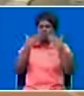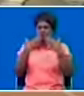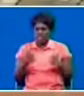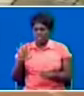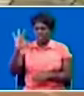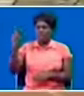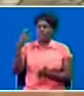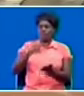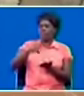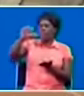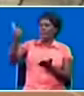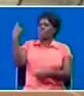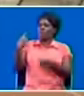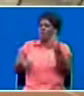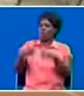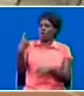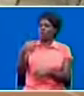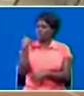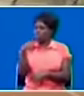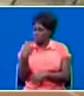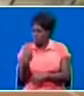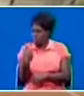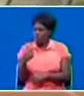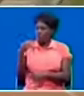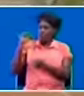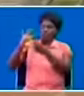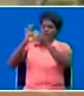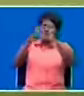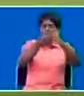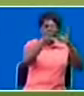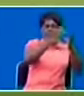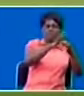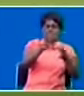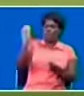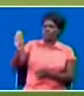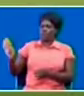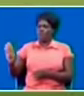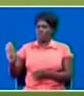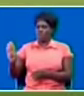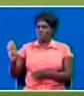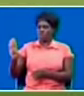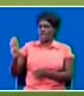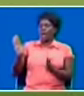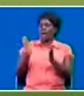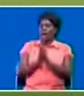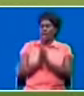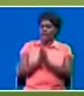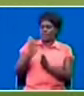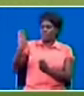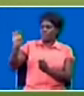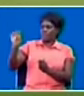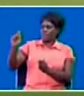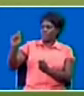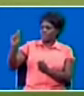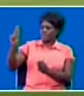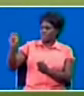third. Others who won their respective races include Olympic bronze medalist Margaret Wamboi-Nyairera and Beatrice Chepkoech,